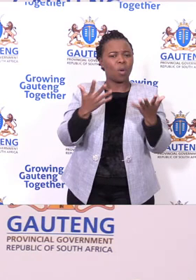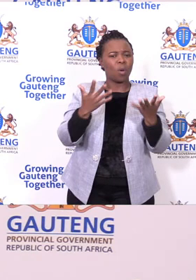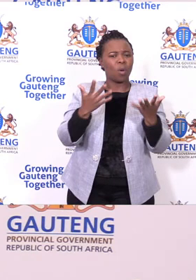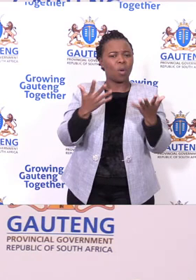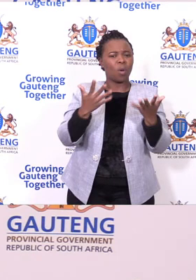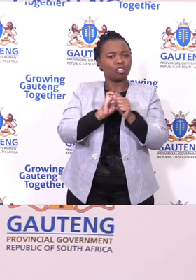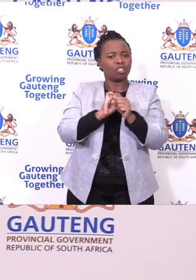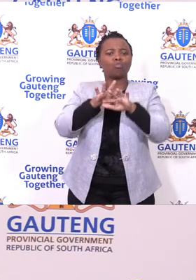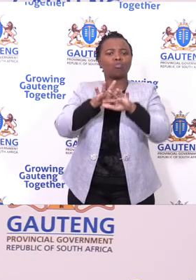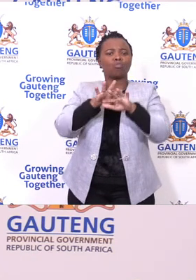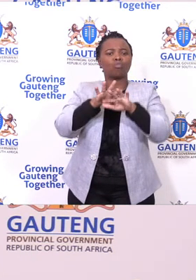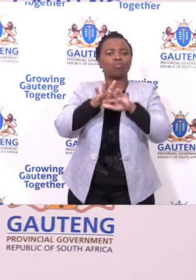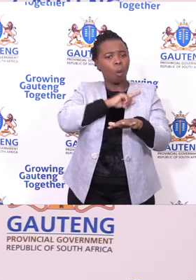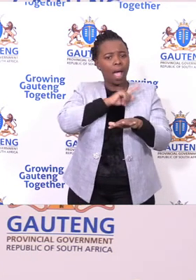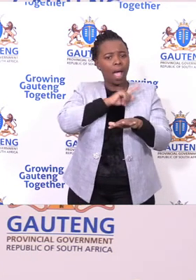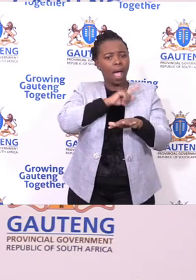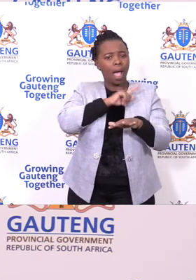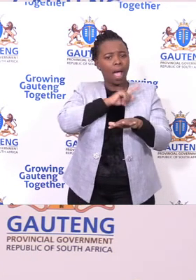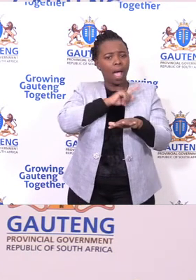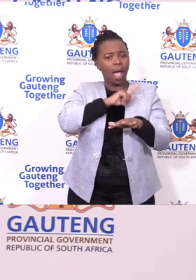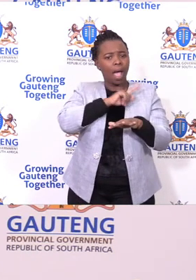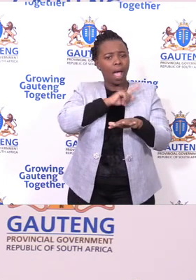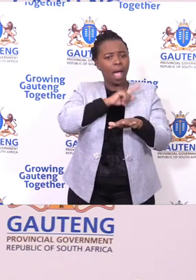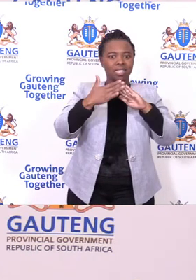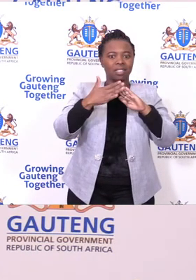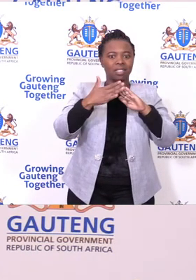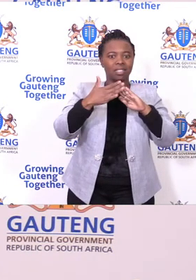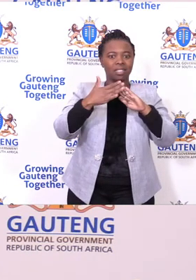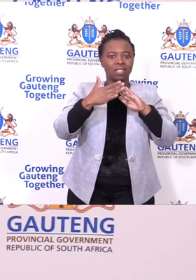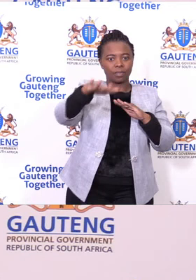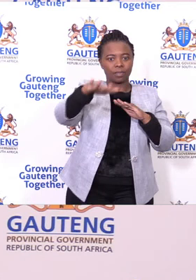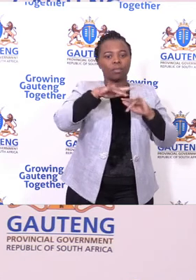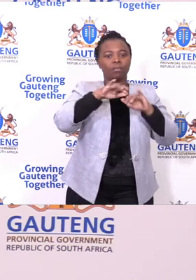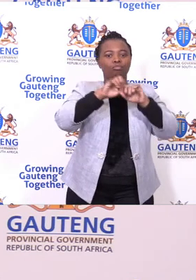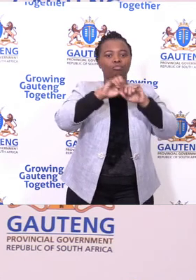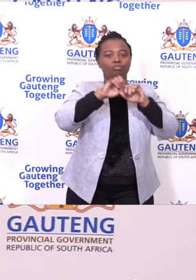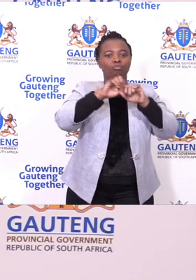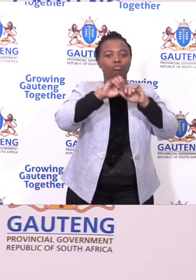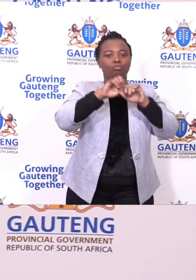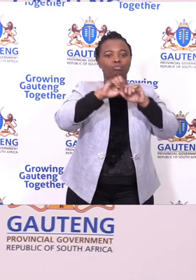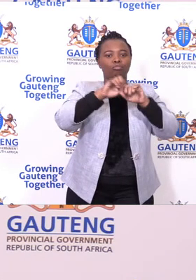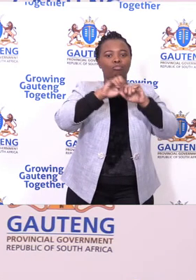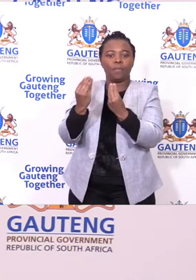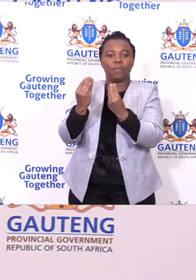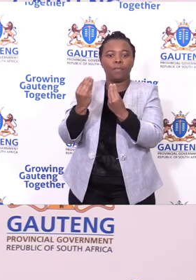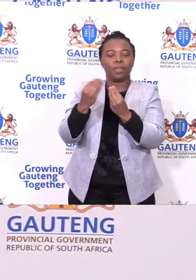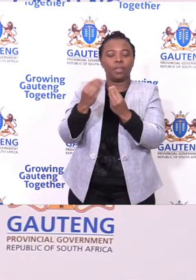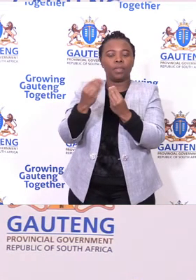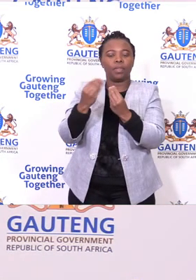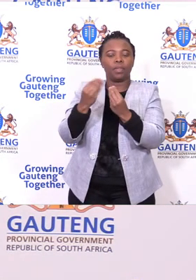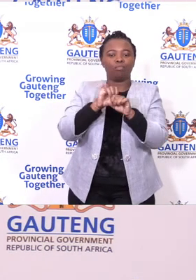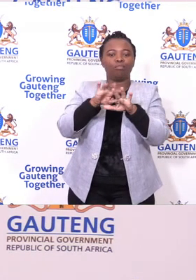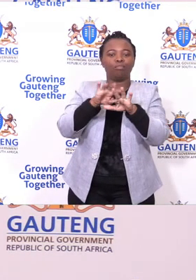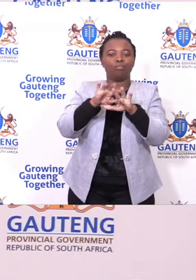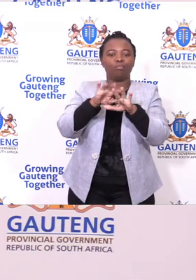we are now in a space where widespread community acquired viral transmission is actually